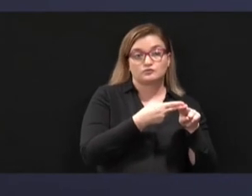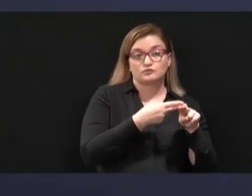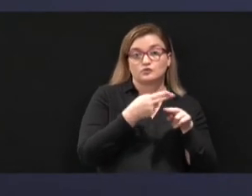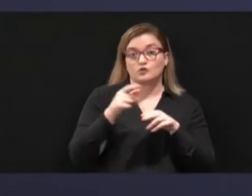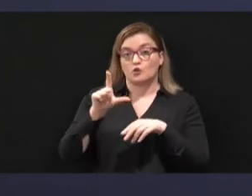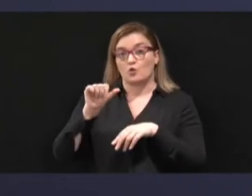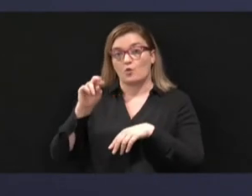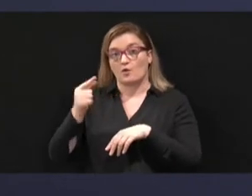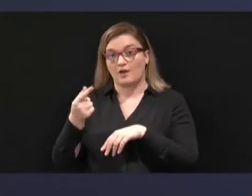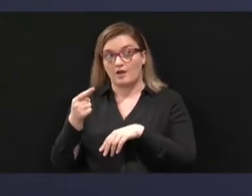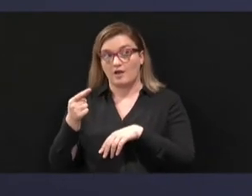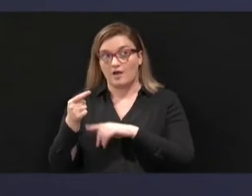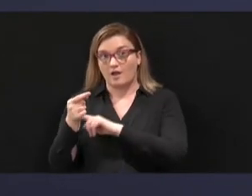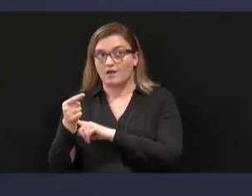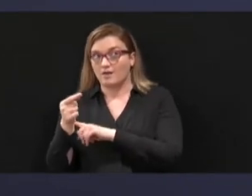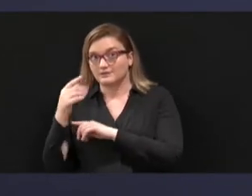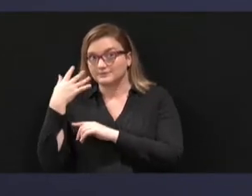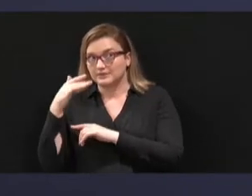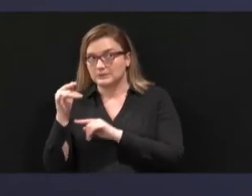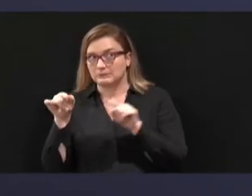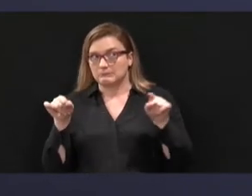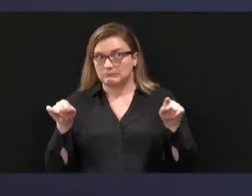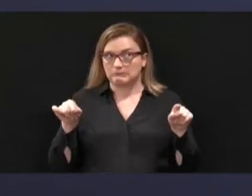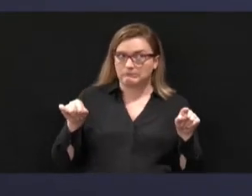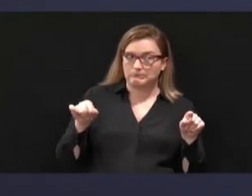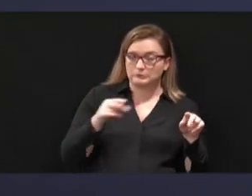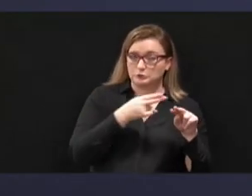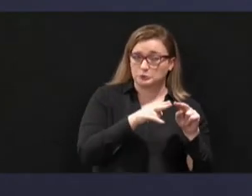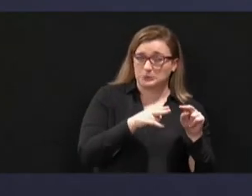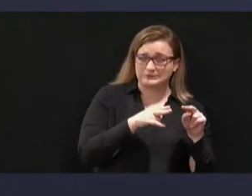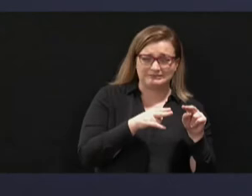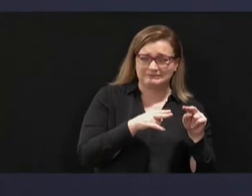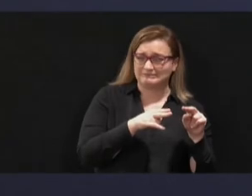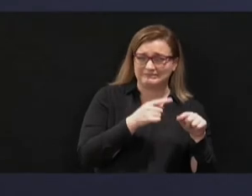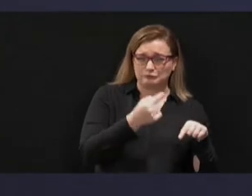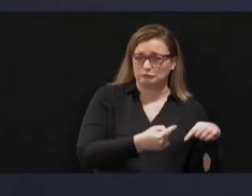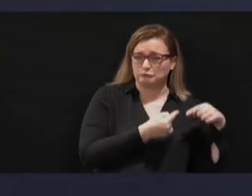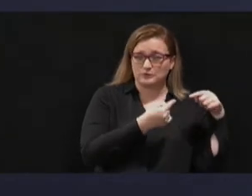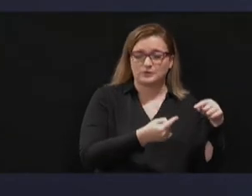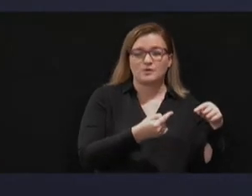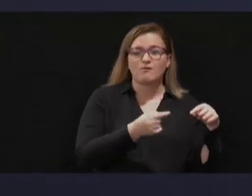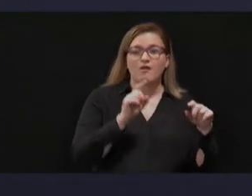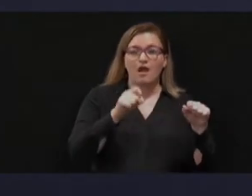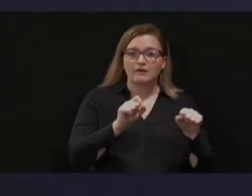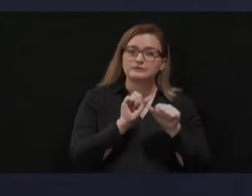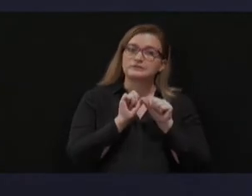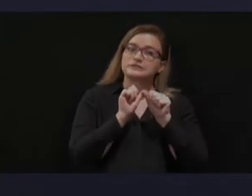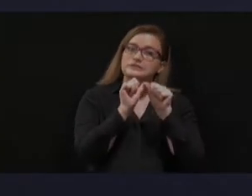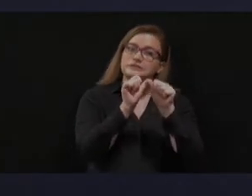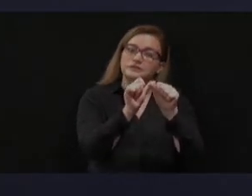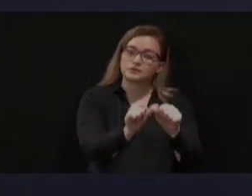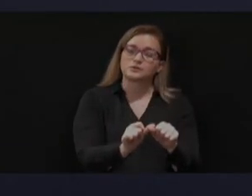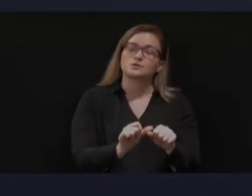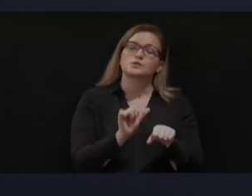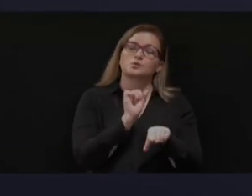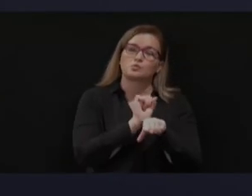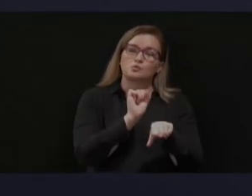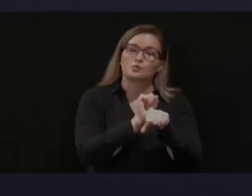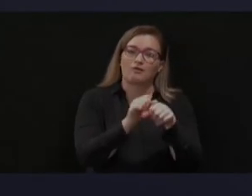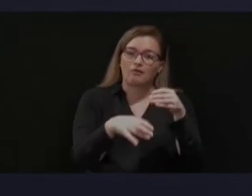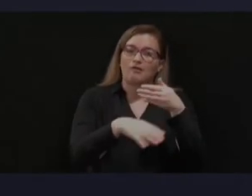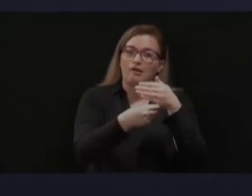A? So you really have to work on getting that solidified as well.